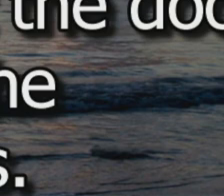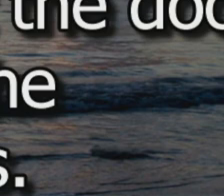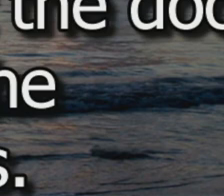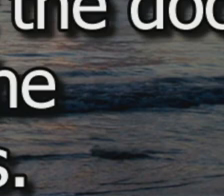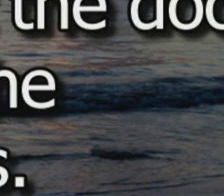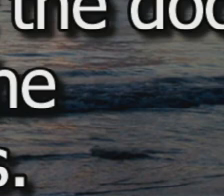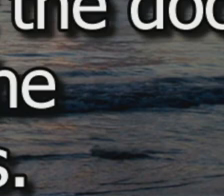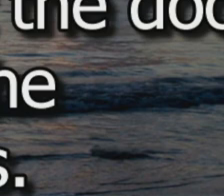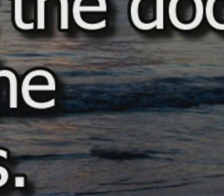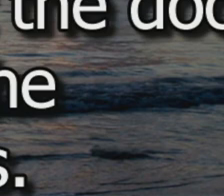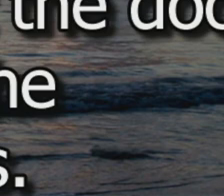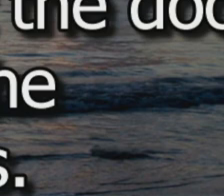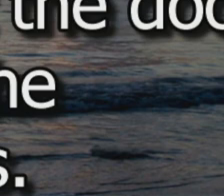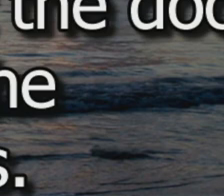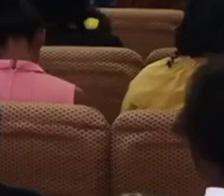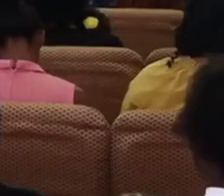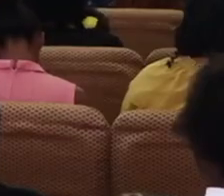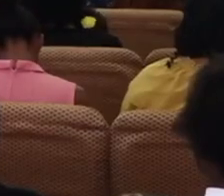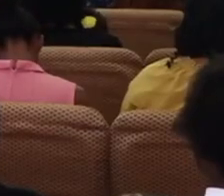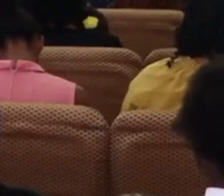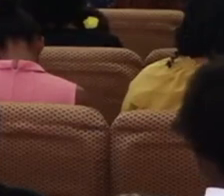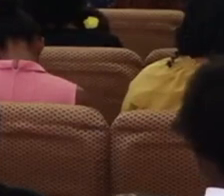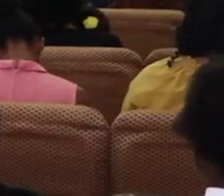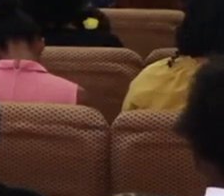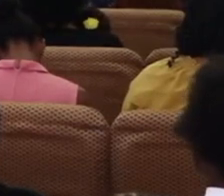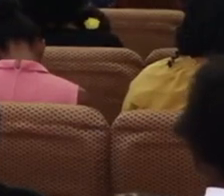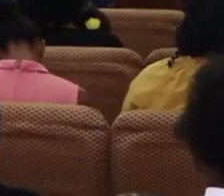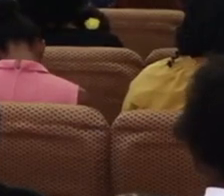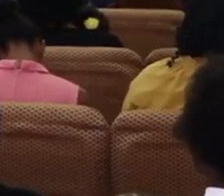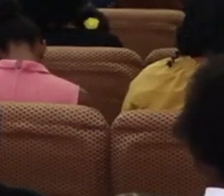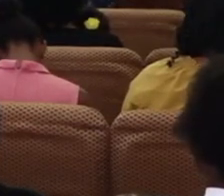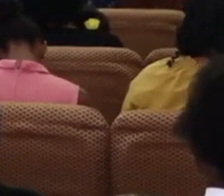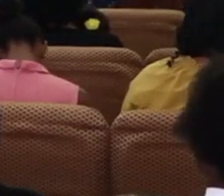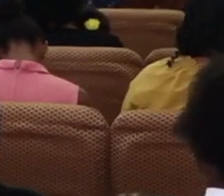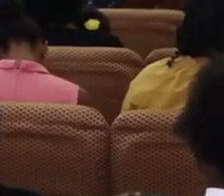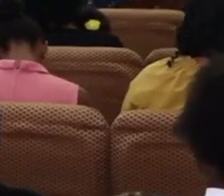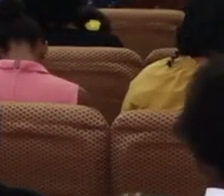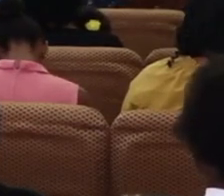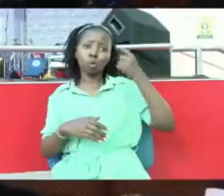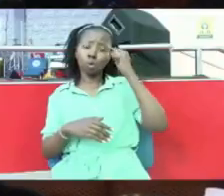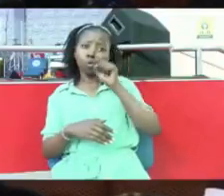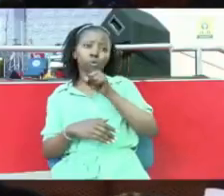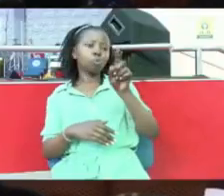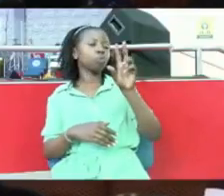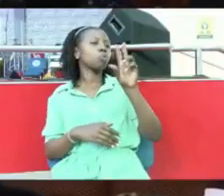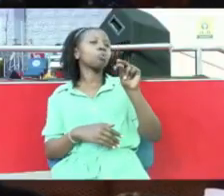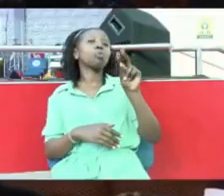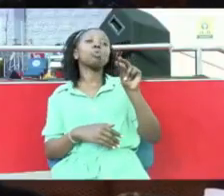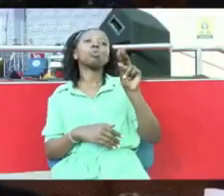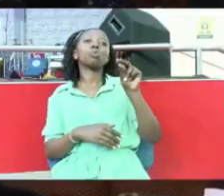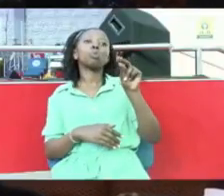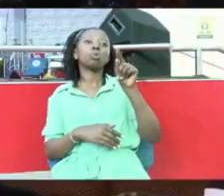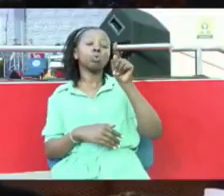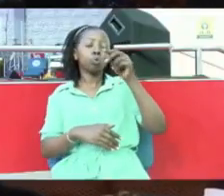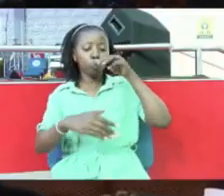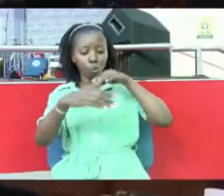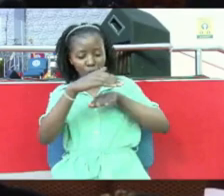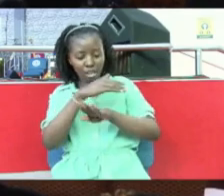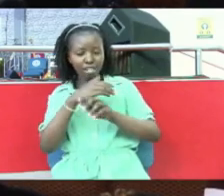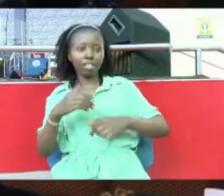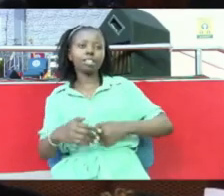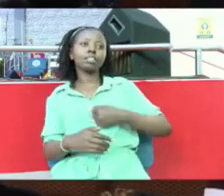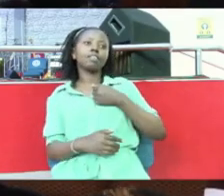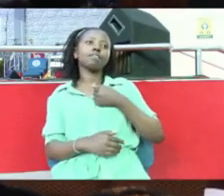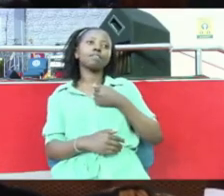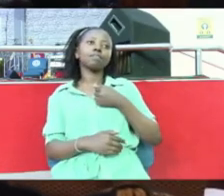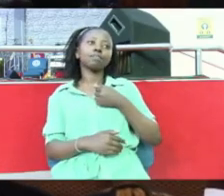Pastor Millicent to enter into the tabernacle for you. Wakati huu nyakati hizi hutagojea mchungaji akaweze kuingia hemani